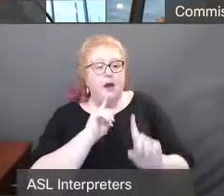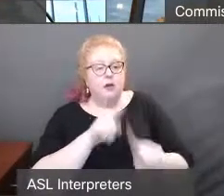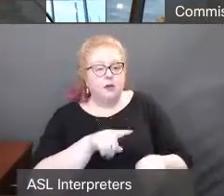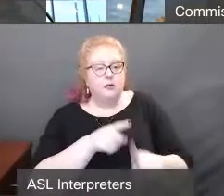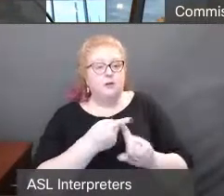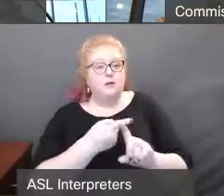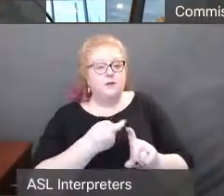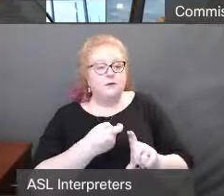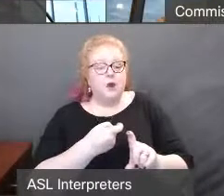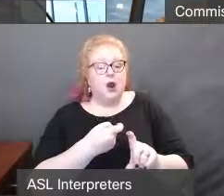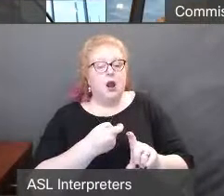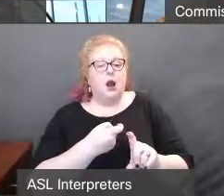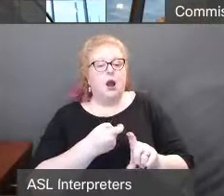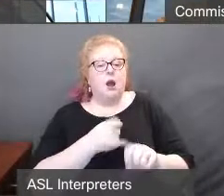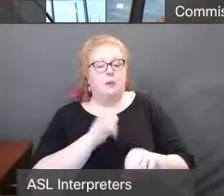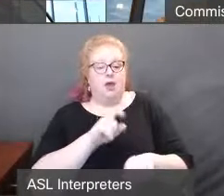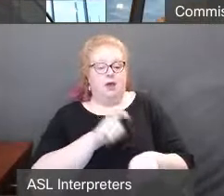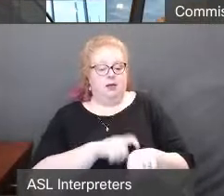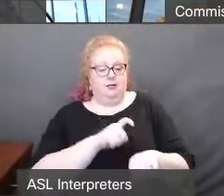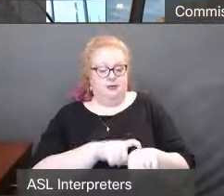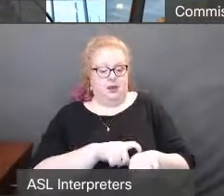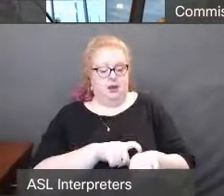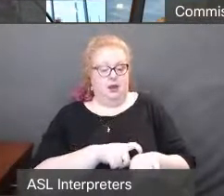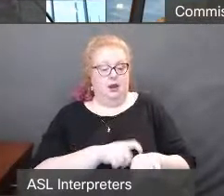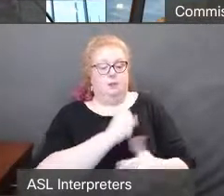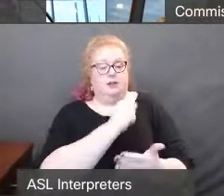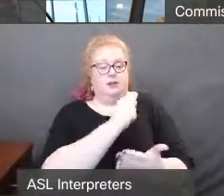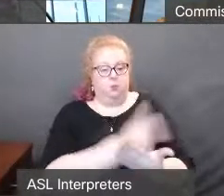the time that the Planning Commission approves